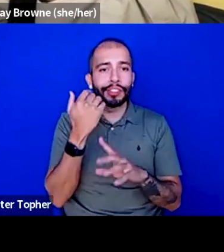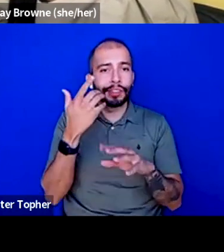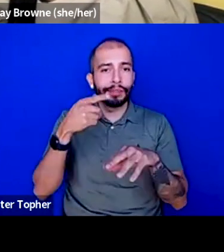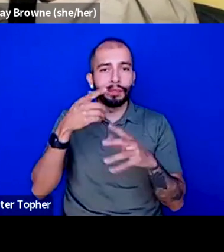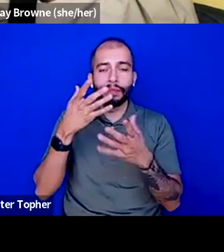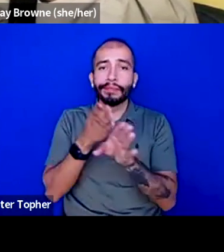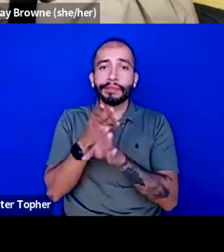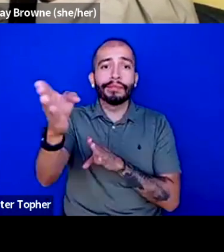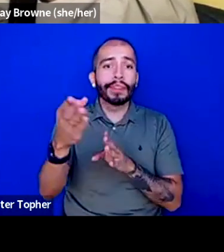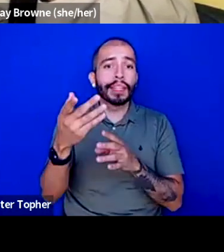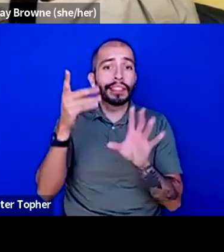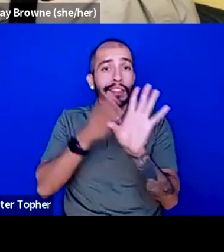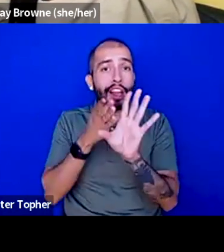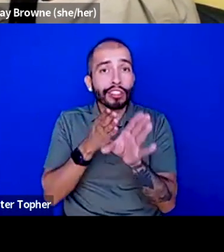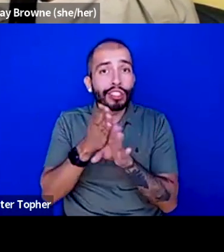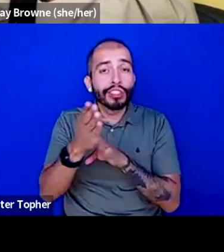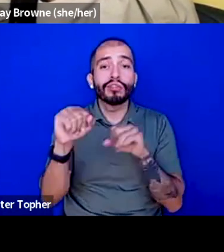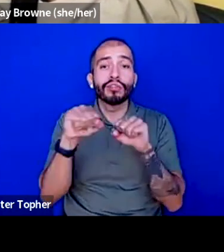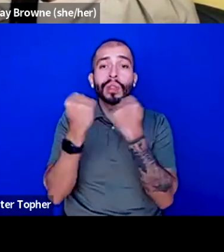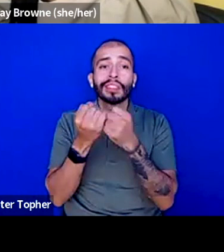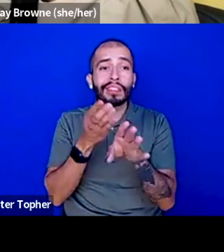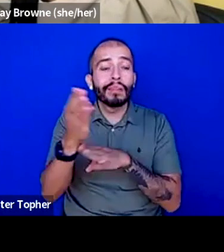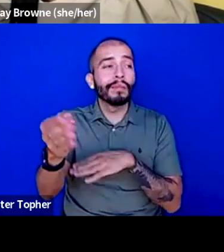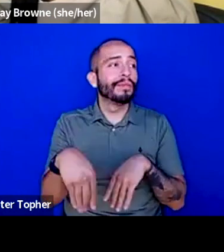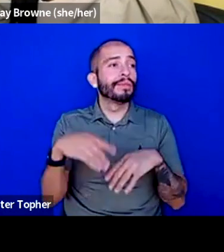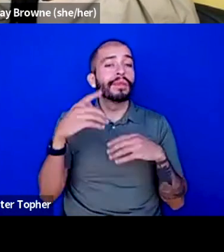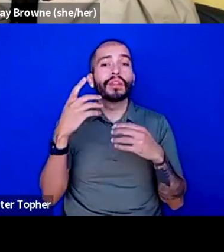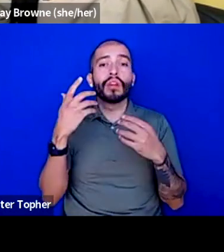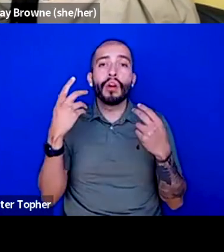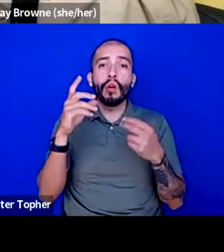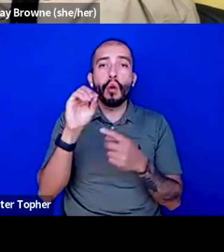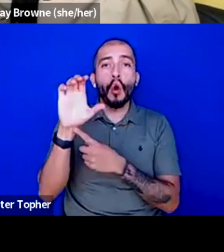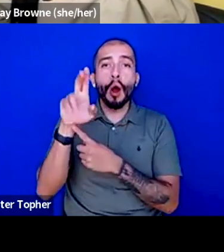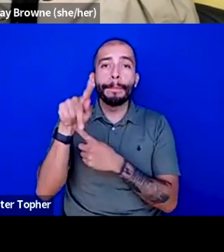right? That nursing, right? Nutrition, that tell us that,